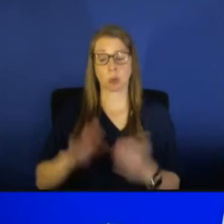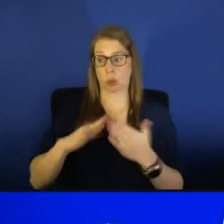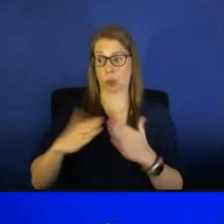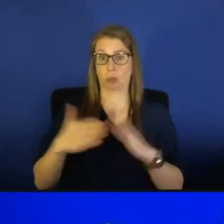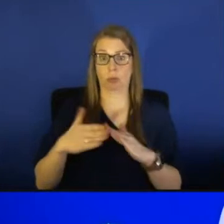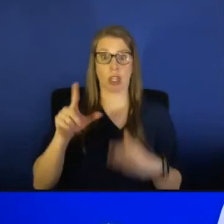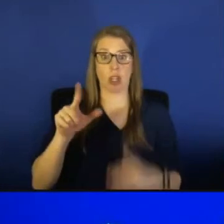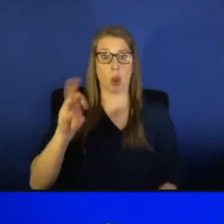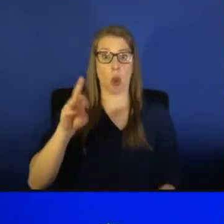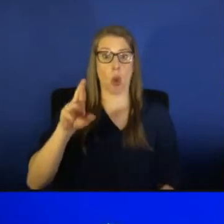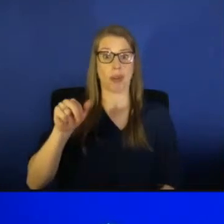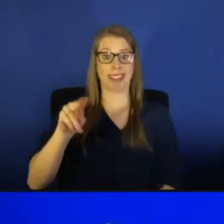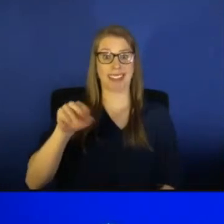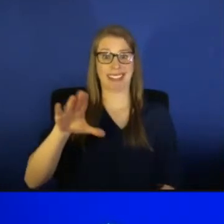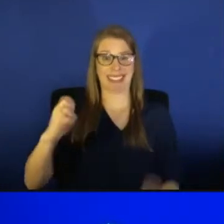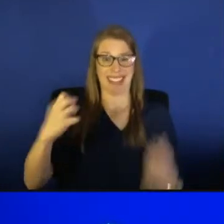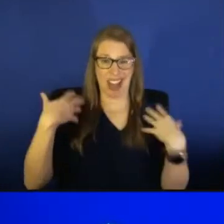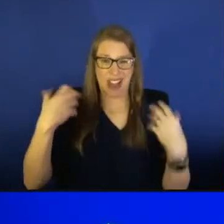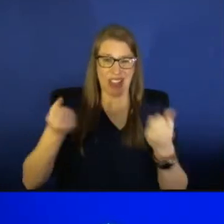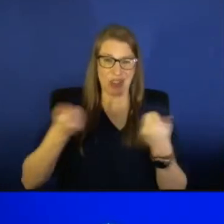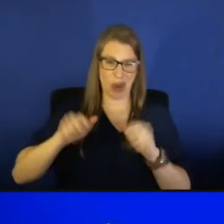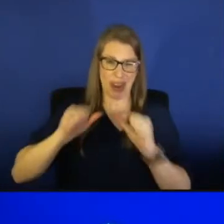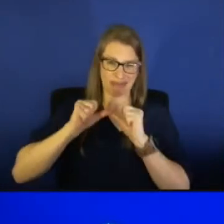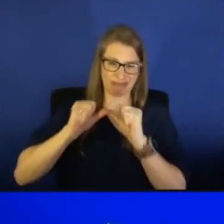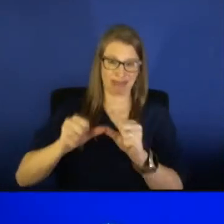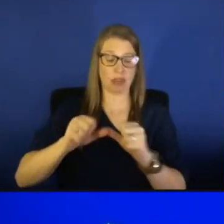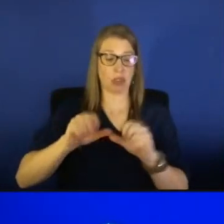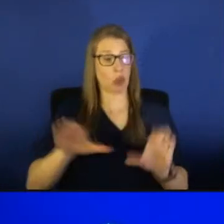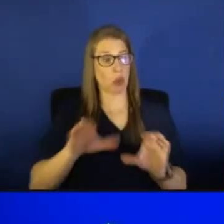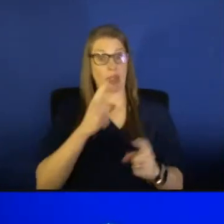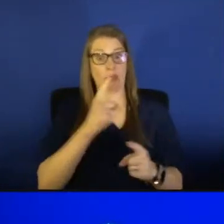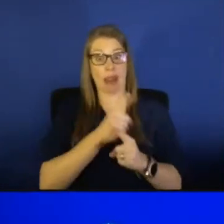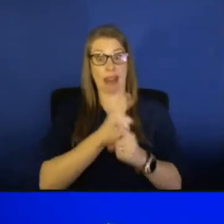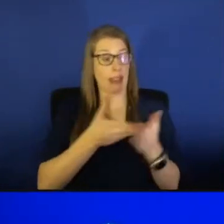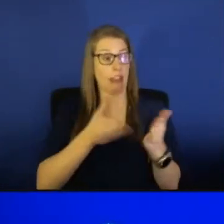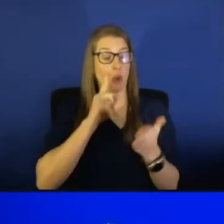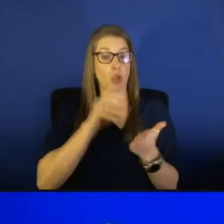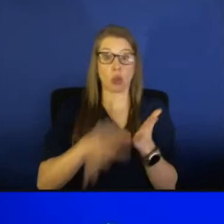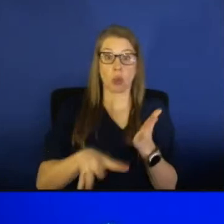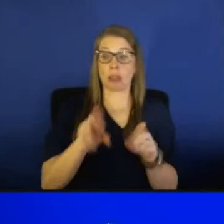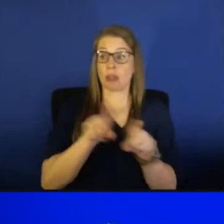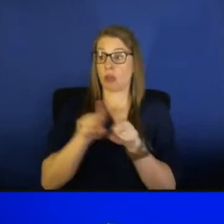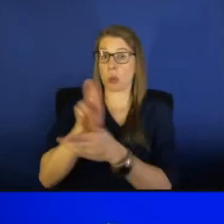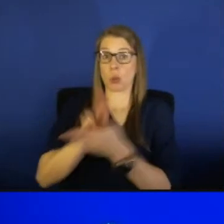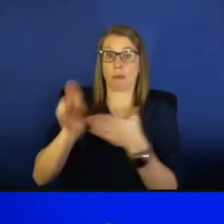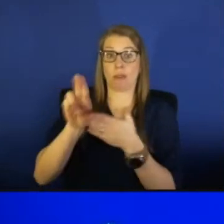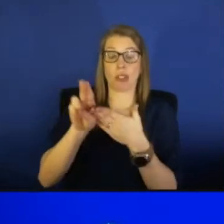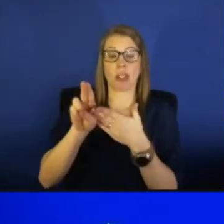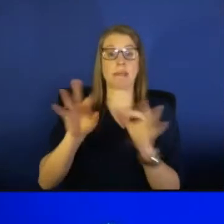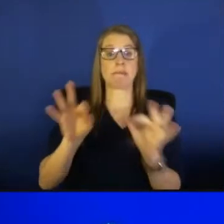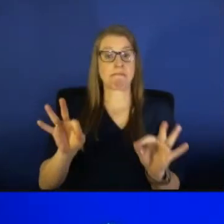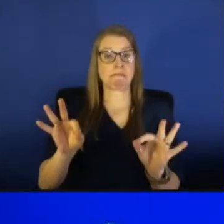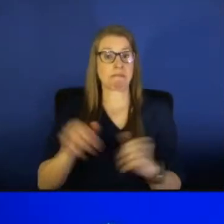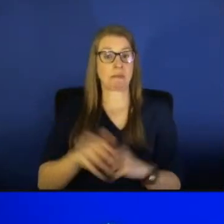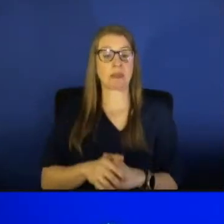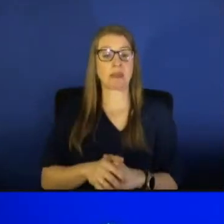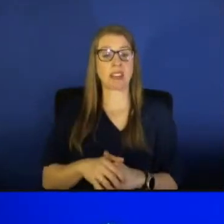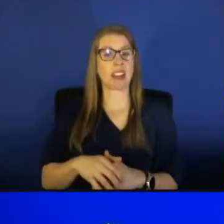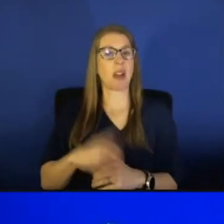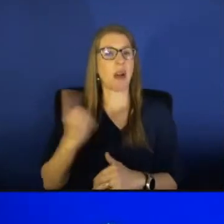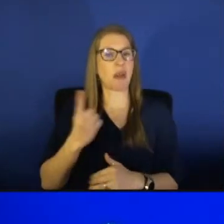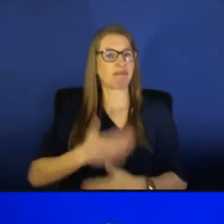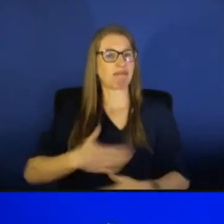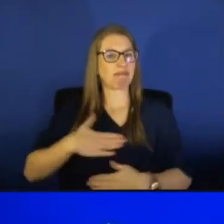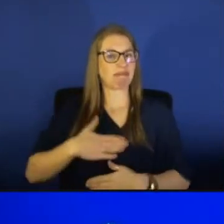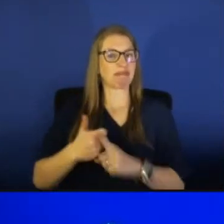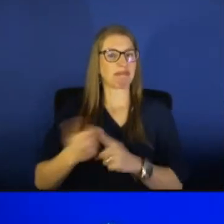Lawrence healthy, doing the right things for the students and the university. It's always good having him here on the show and listening to him, and